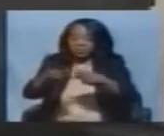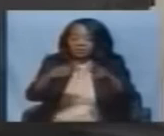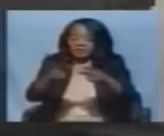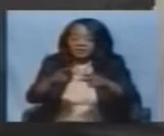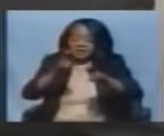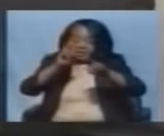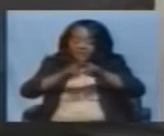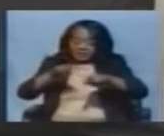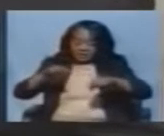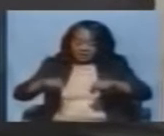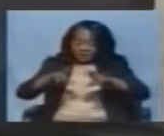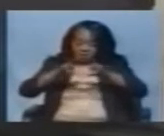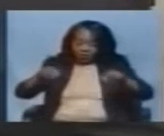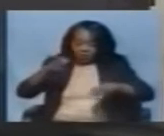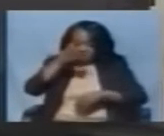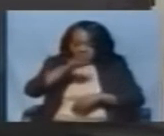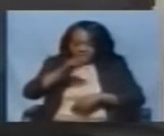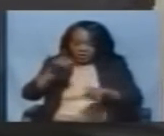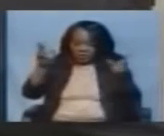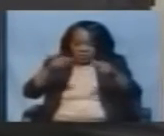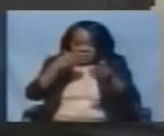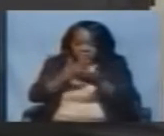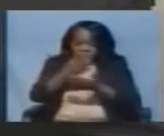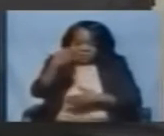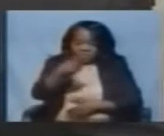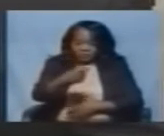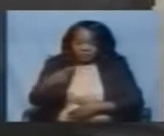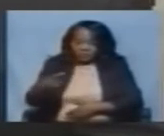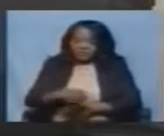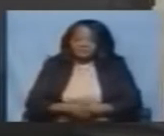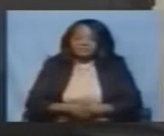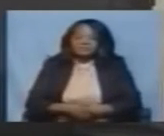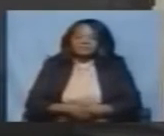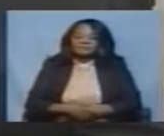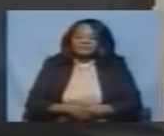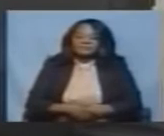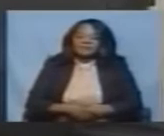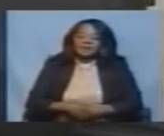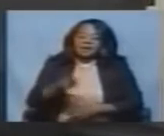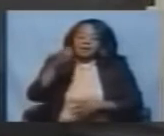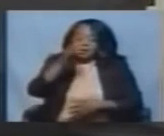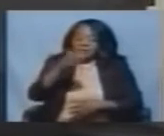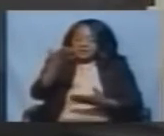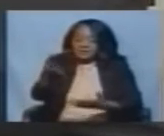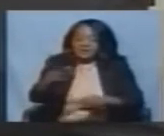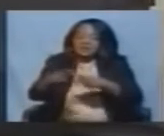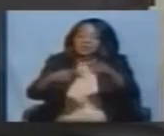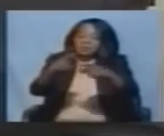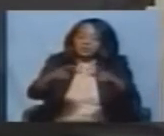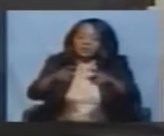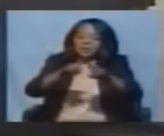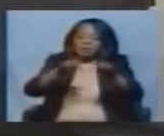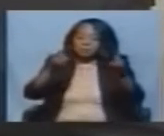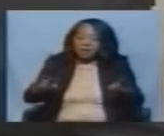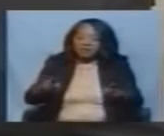and tell you there's no corruption in procurement. I'll be lying. There's corruption in the procurement process, but it's not resident